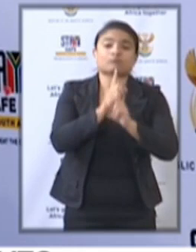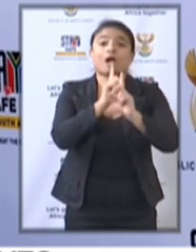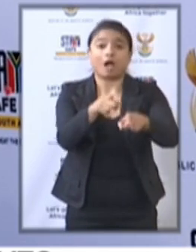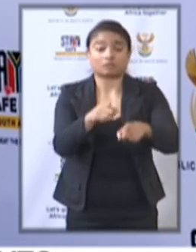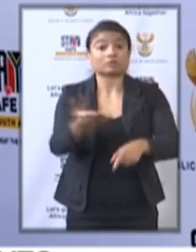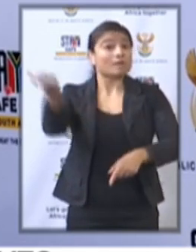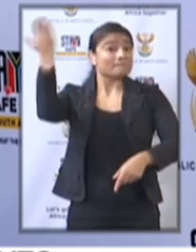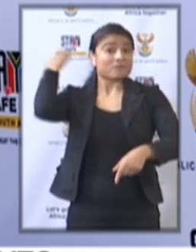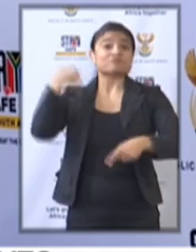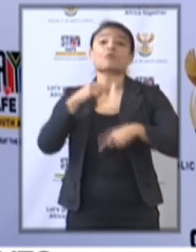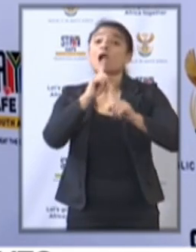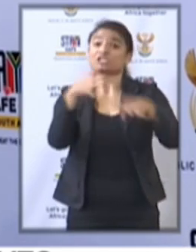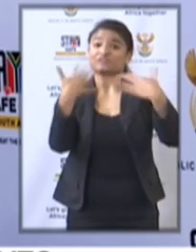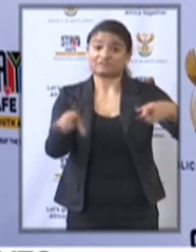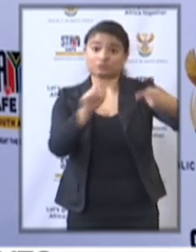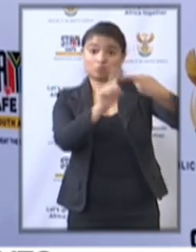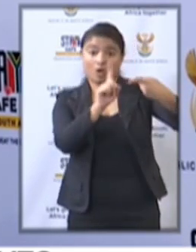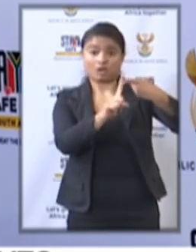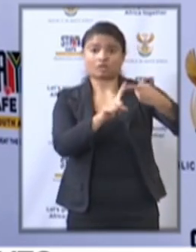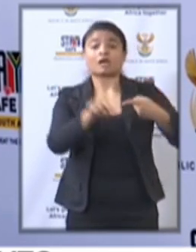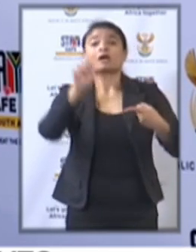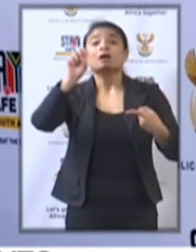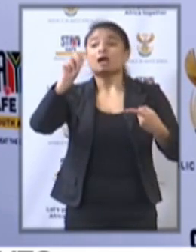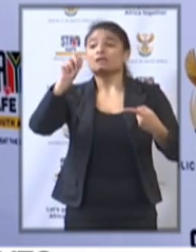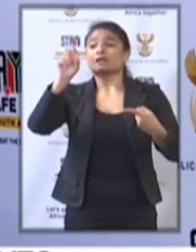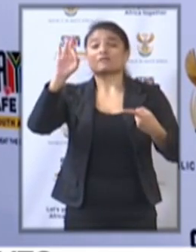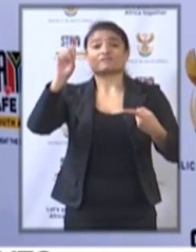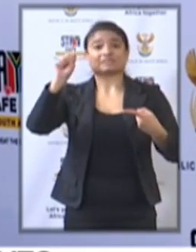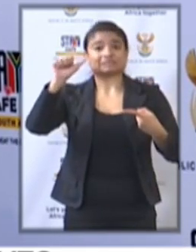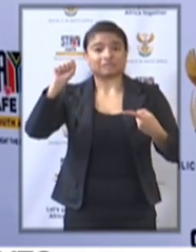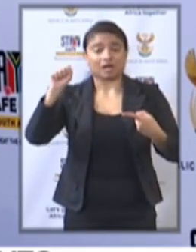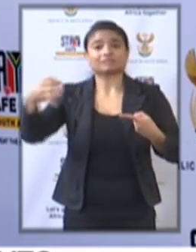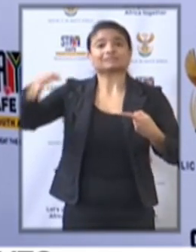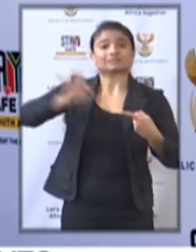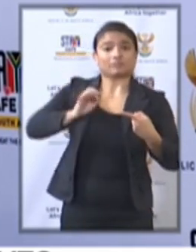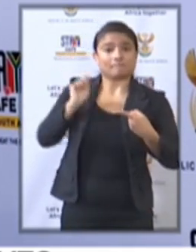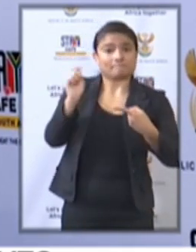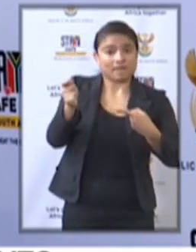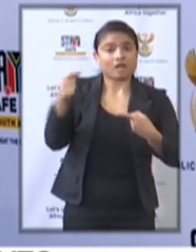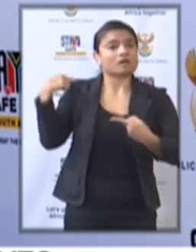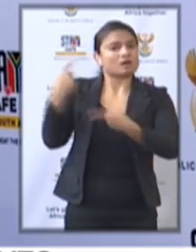that all NSFAS and allowances continue to be paid till now.